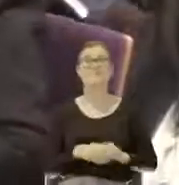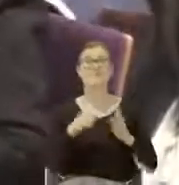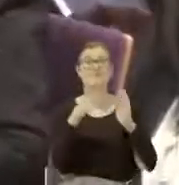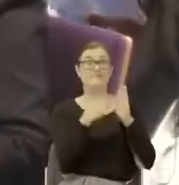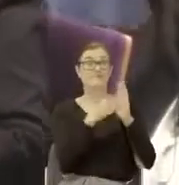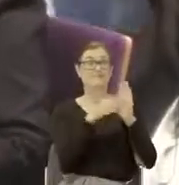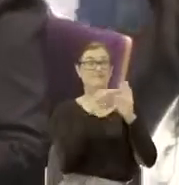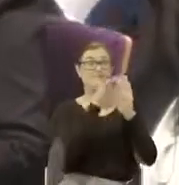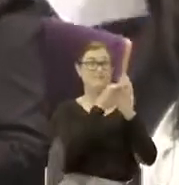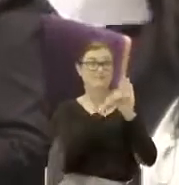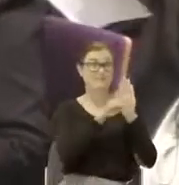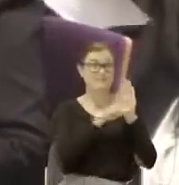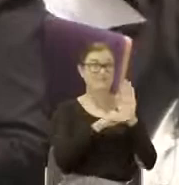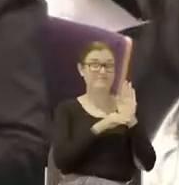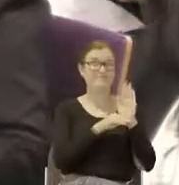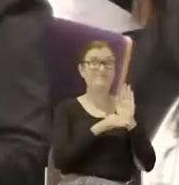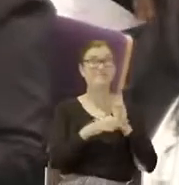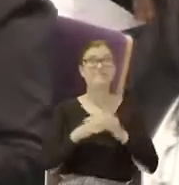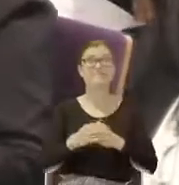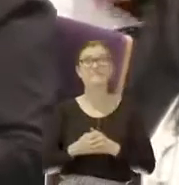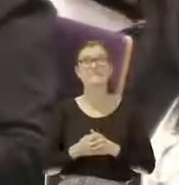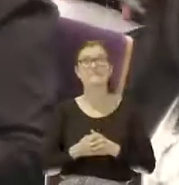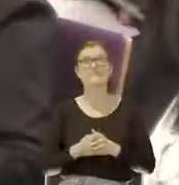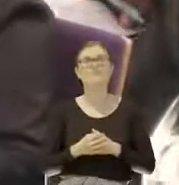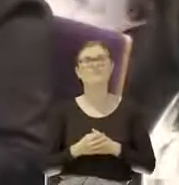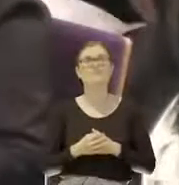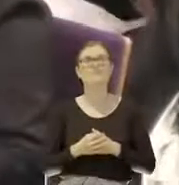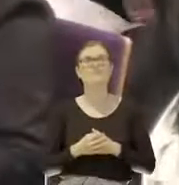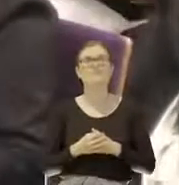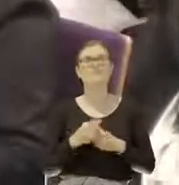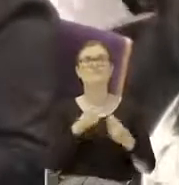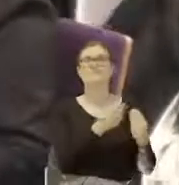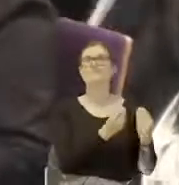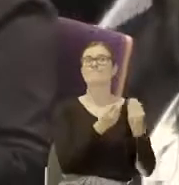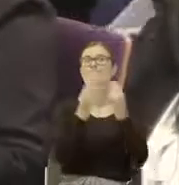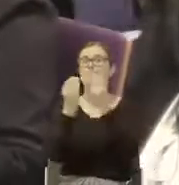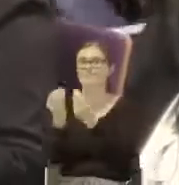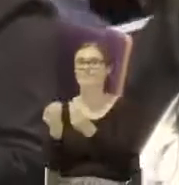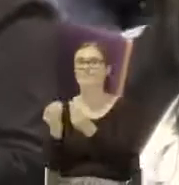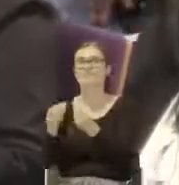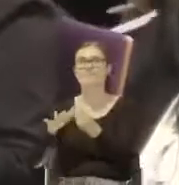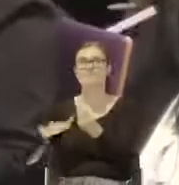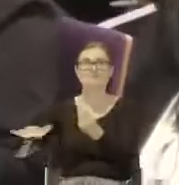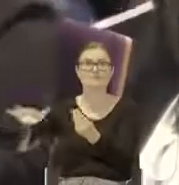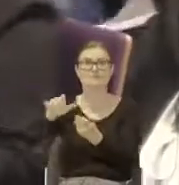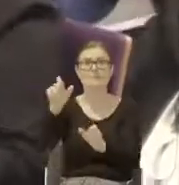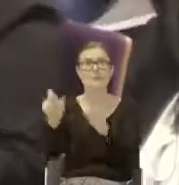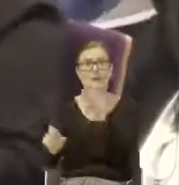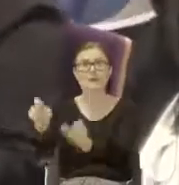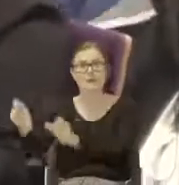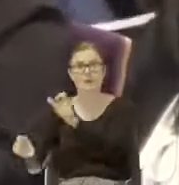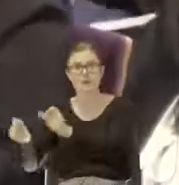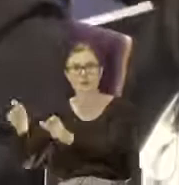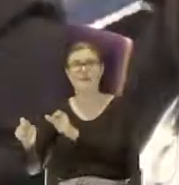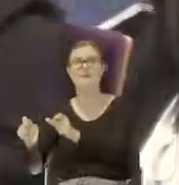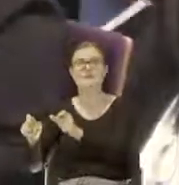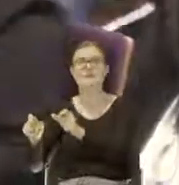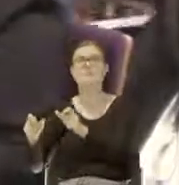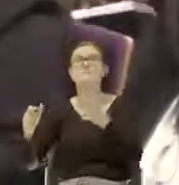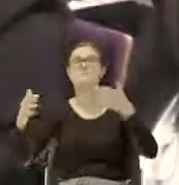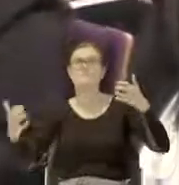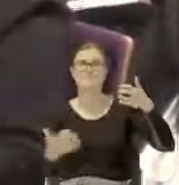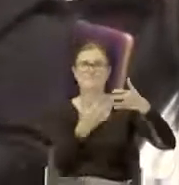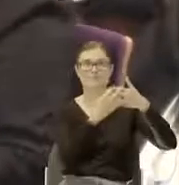facilitating social cohesion. We have, for example, programs that we lead, a program of going to the